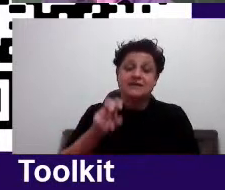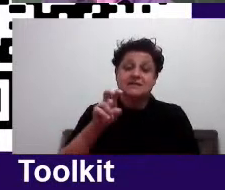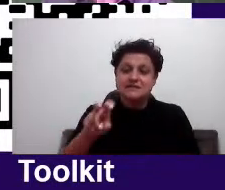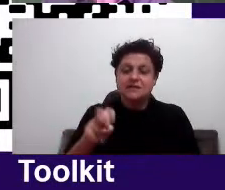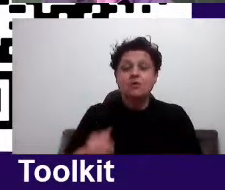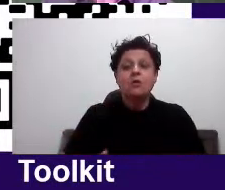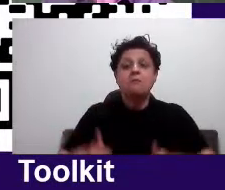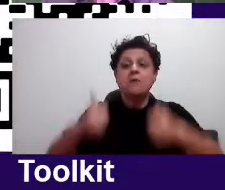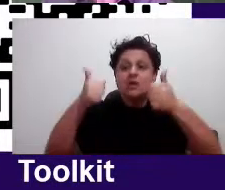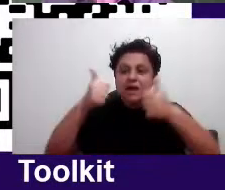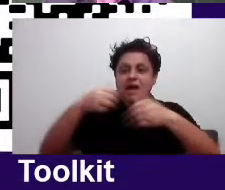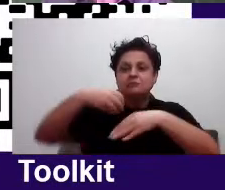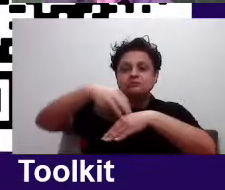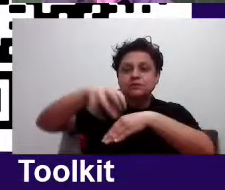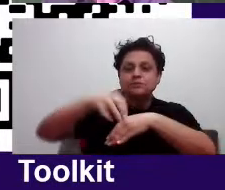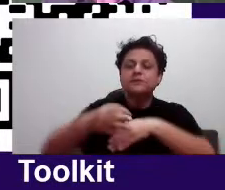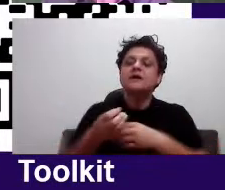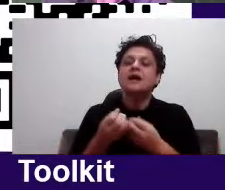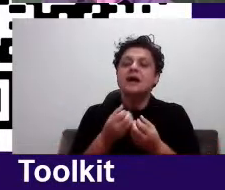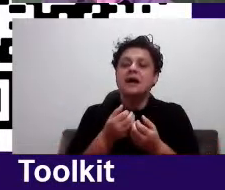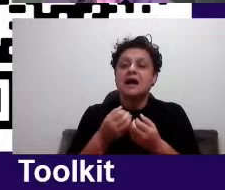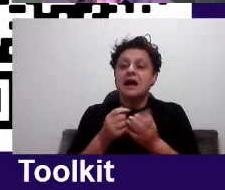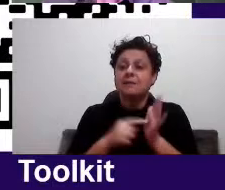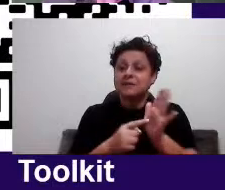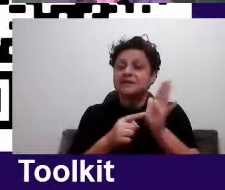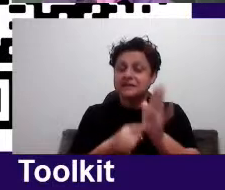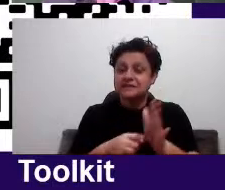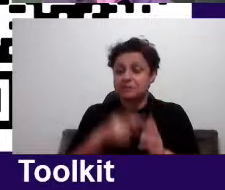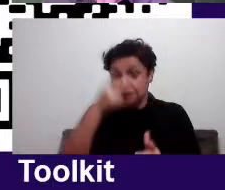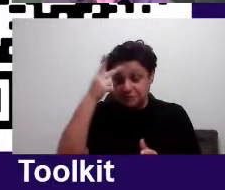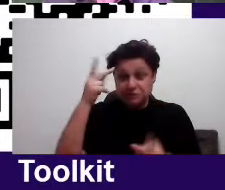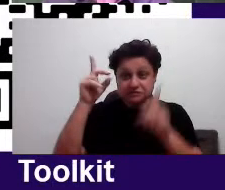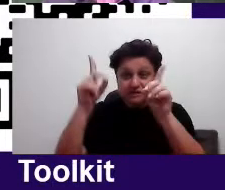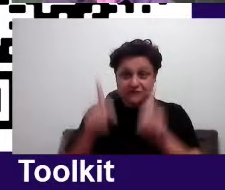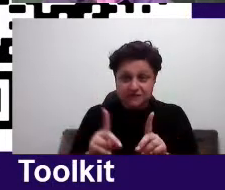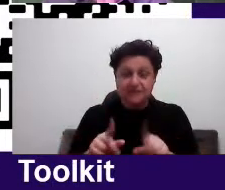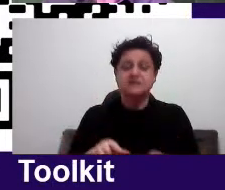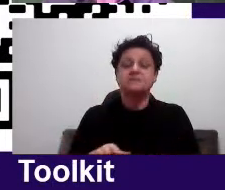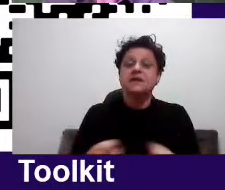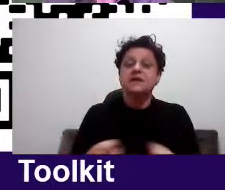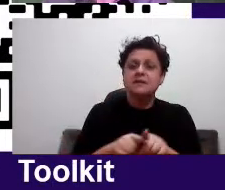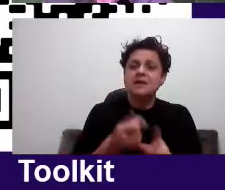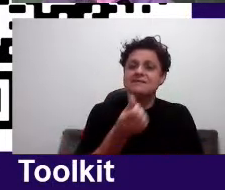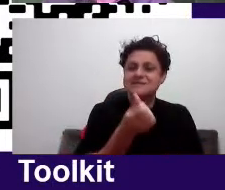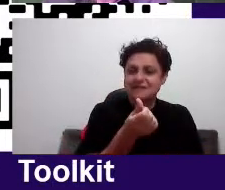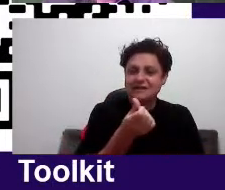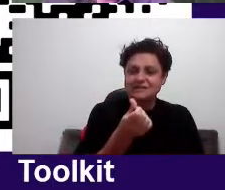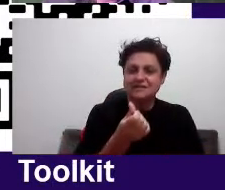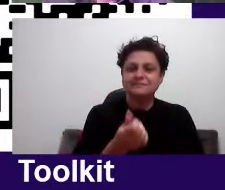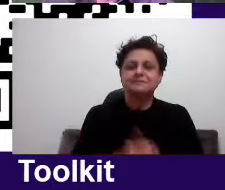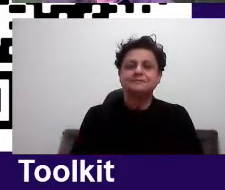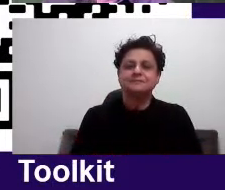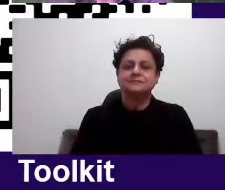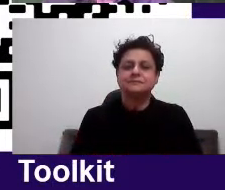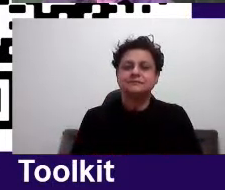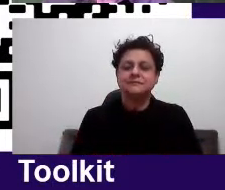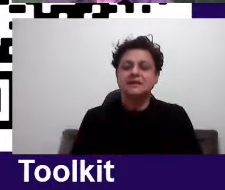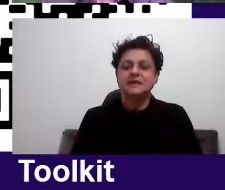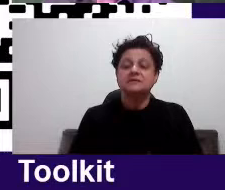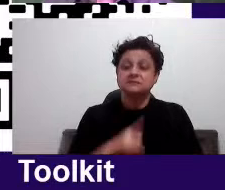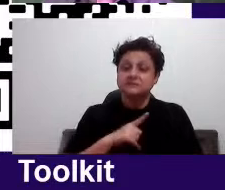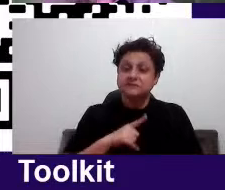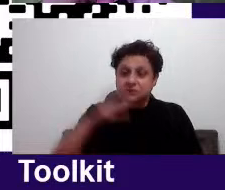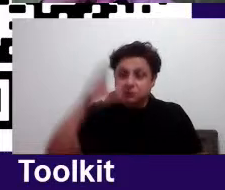is the one I'm going to look at in more detail today, how to differentiate learning. And although it was focused